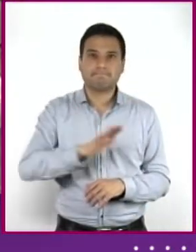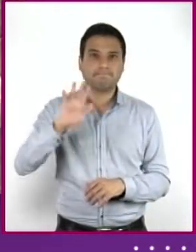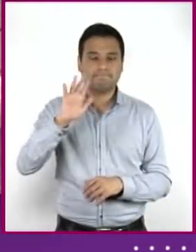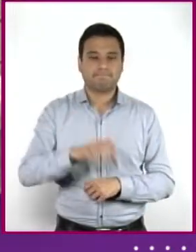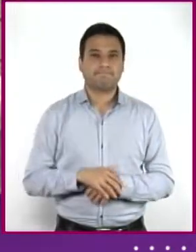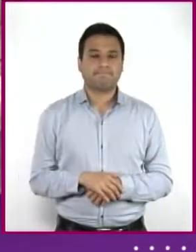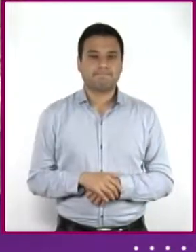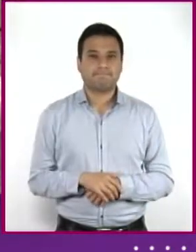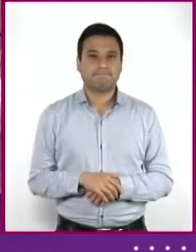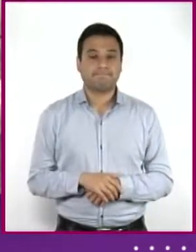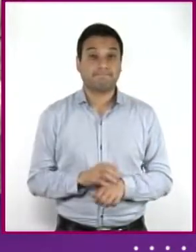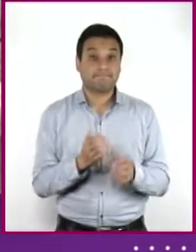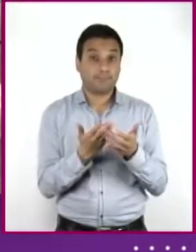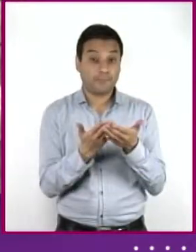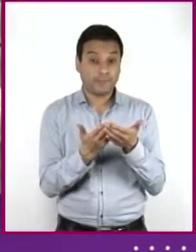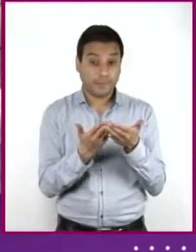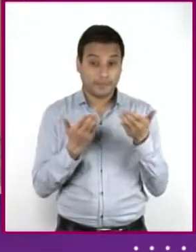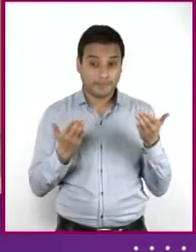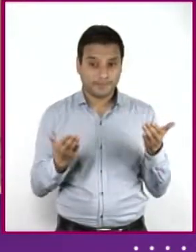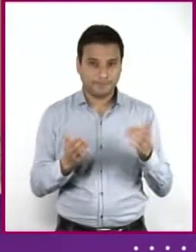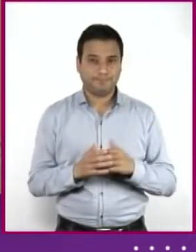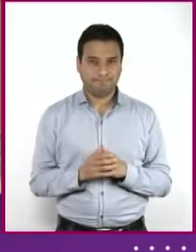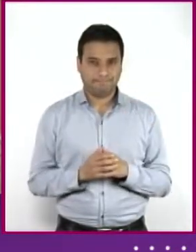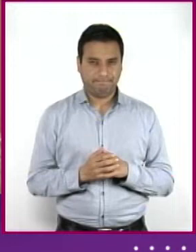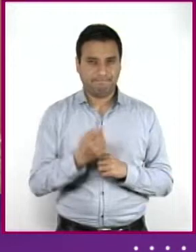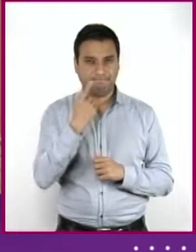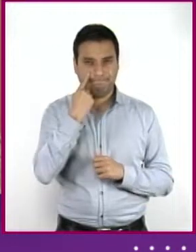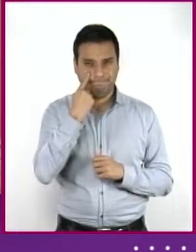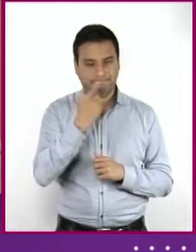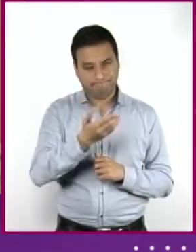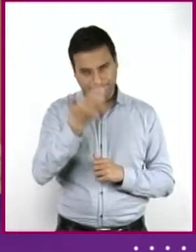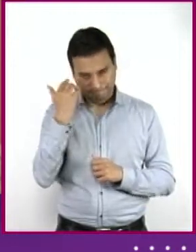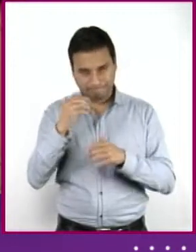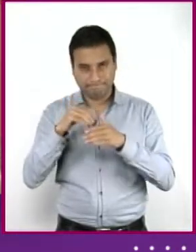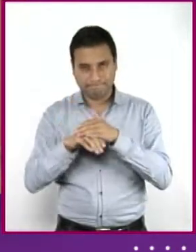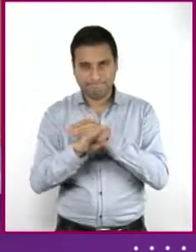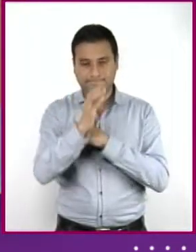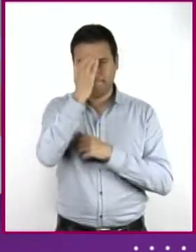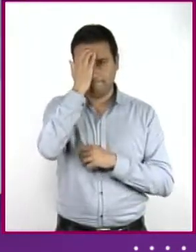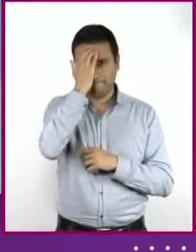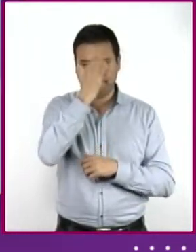Now, if I may, I'd like to take you on a tour of La Covacha.